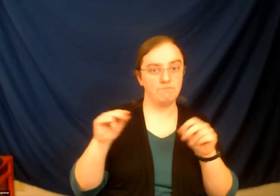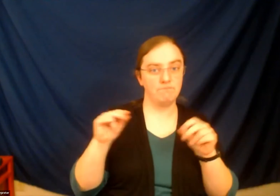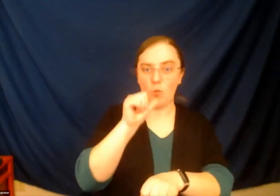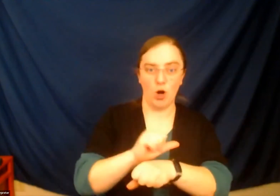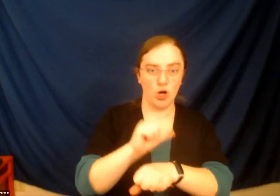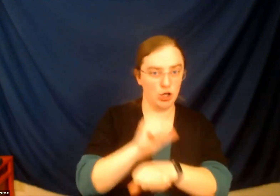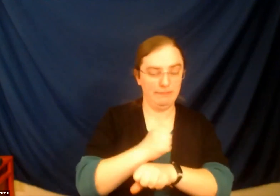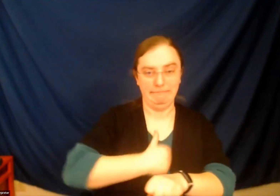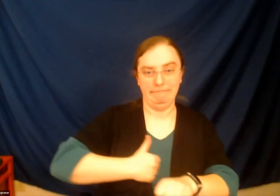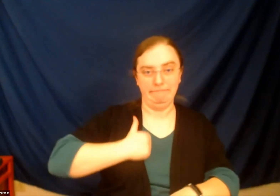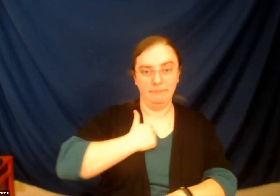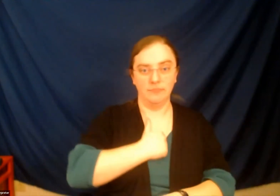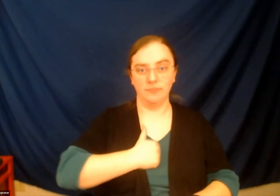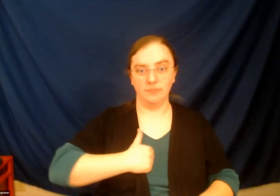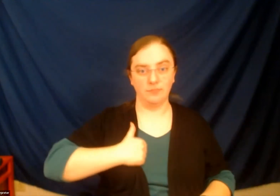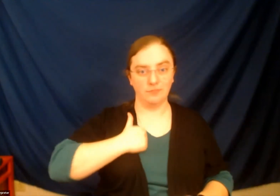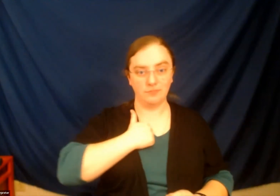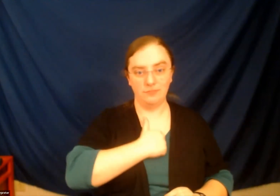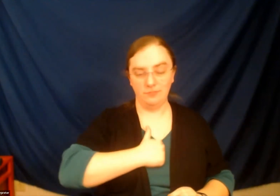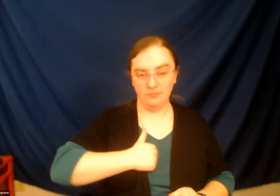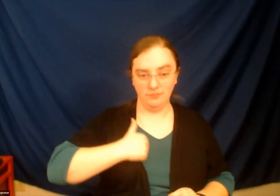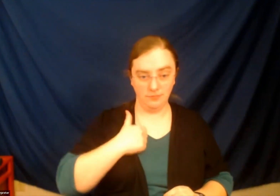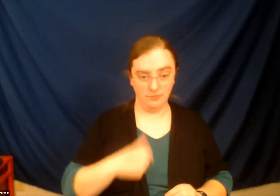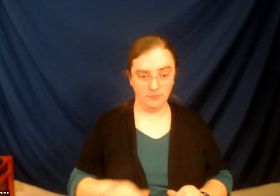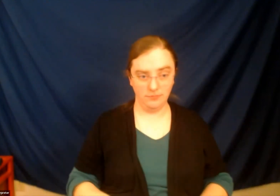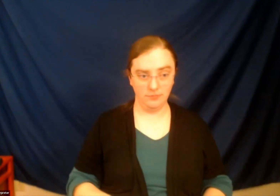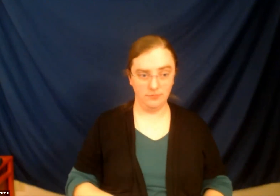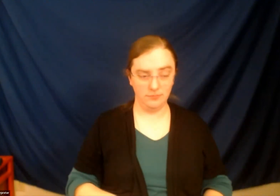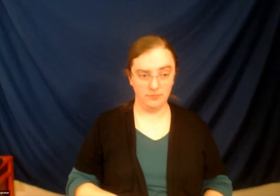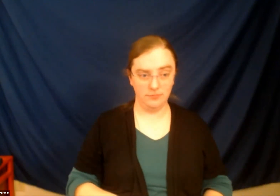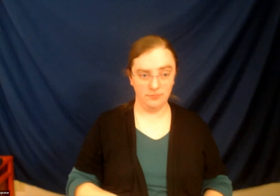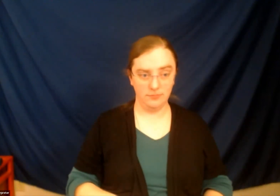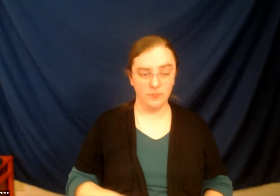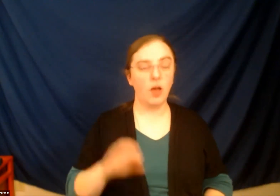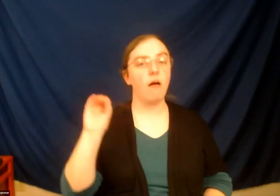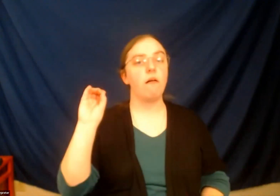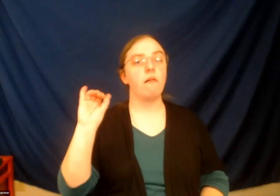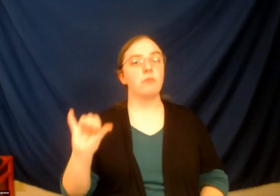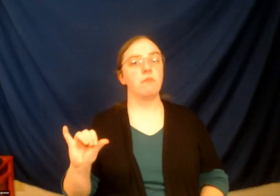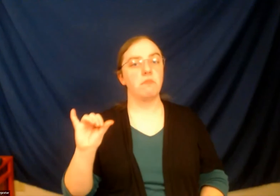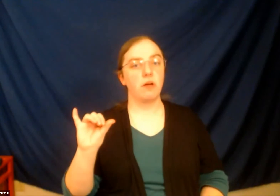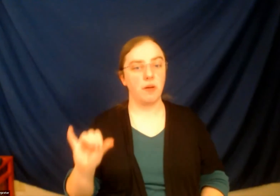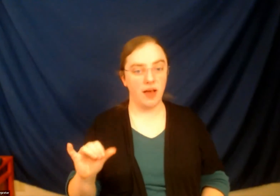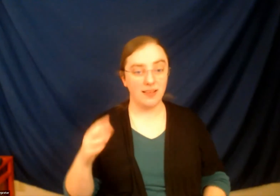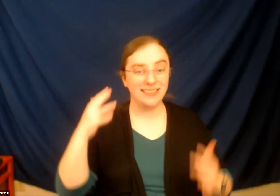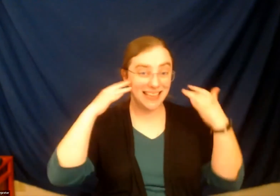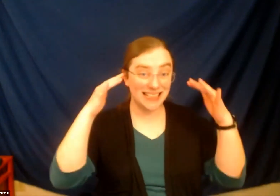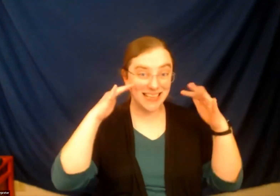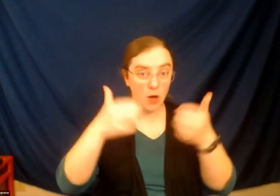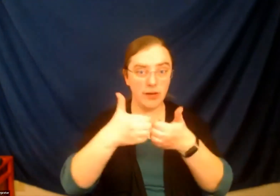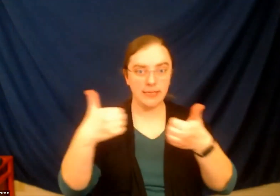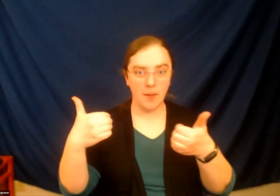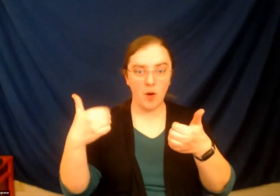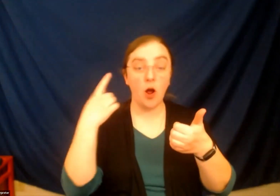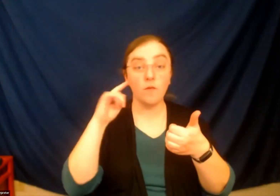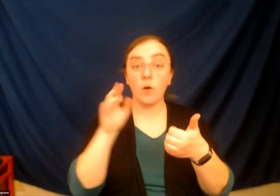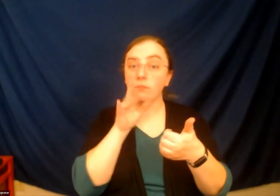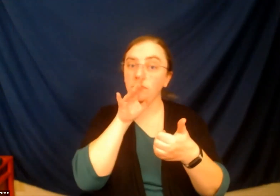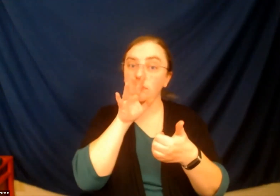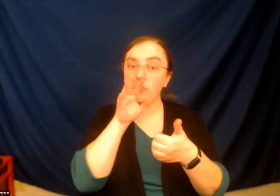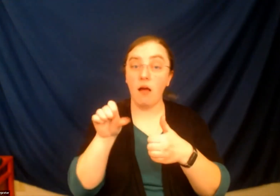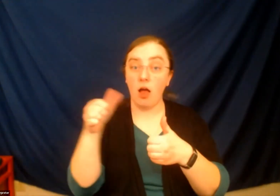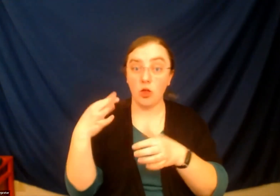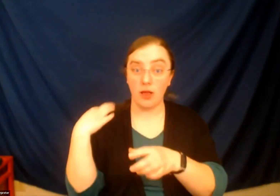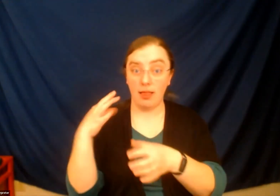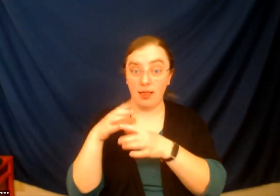Lo siento que no funciona en Chromebook. No sabía yo. Is the computer the school, the